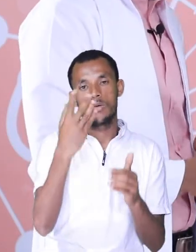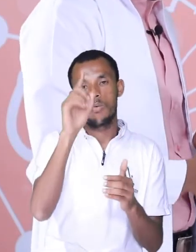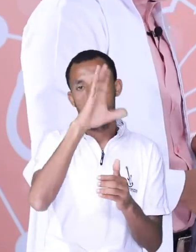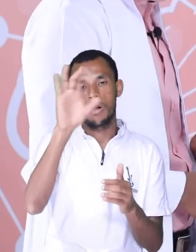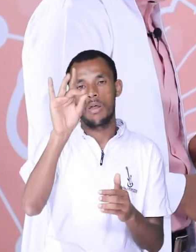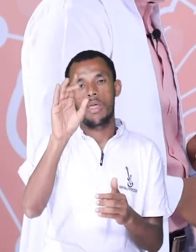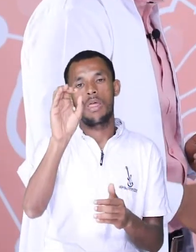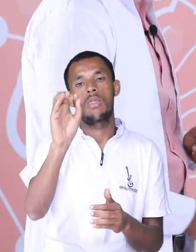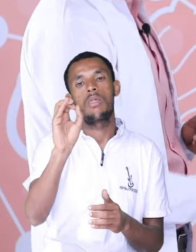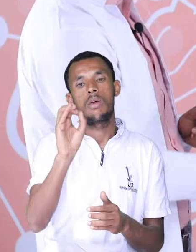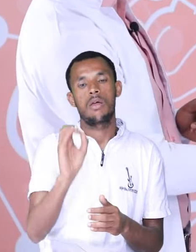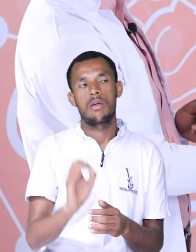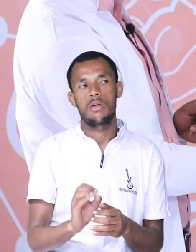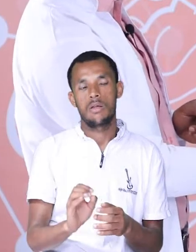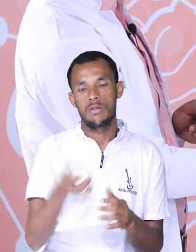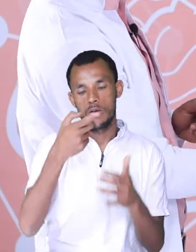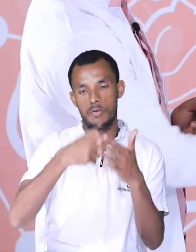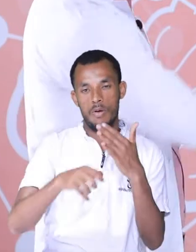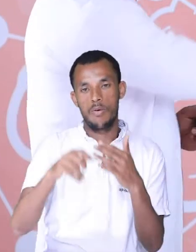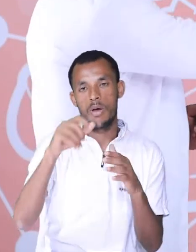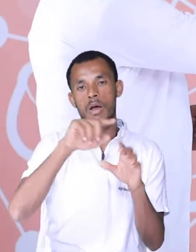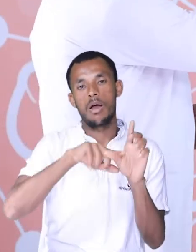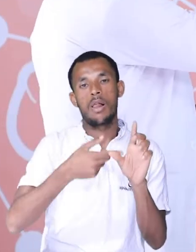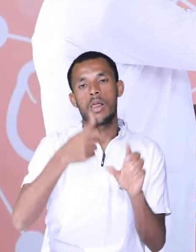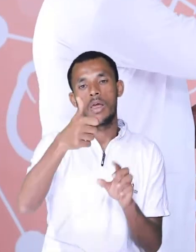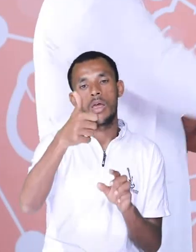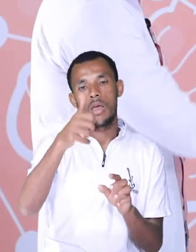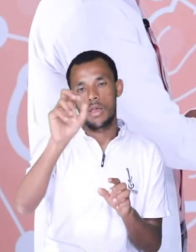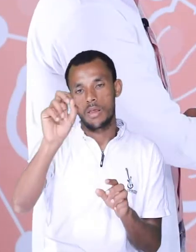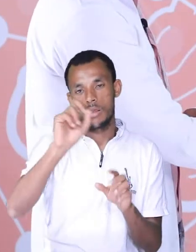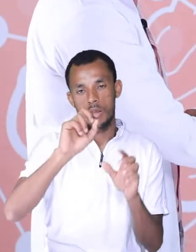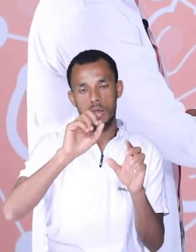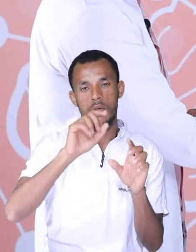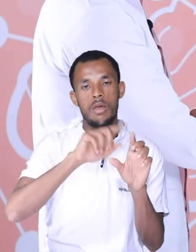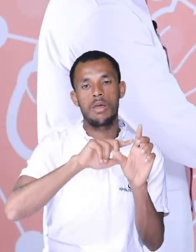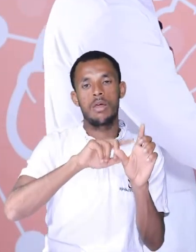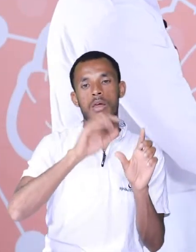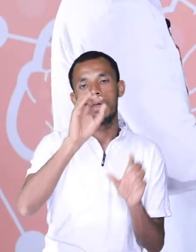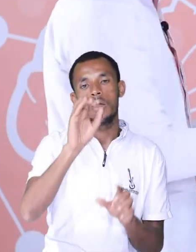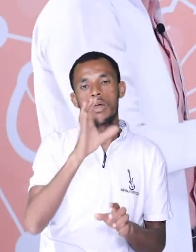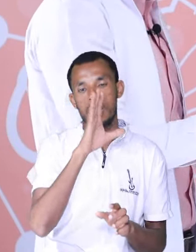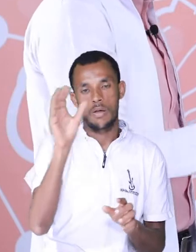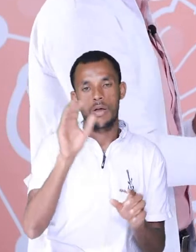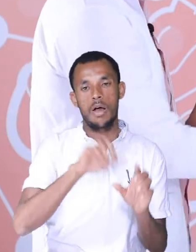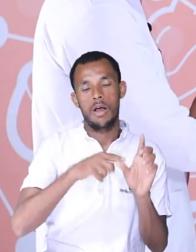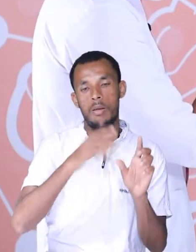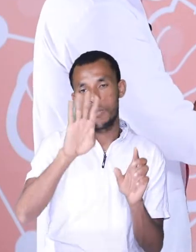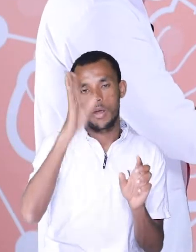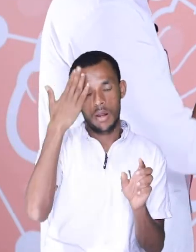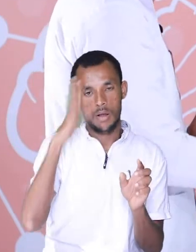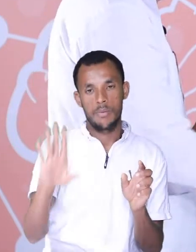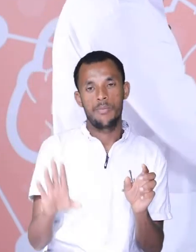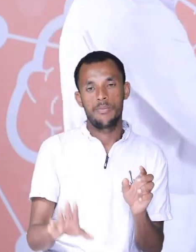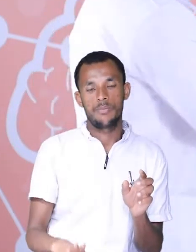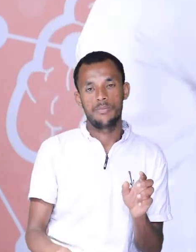180 degree. So the value of angle A is 30 degree. The value of angle B, we don't know the value of measure of